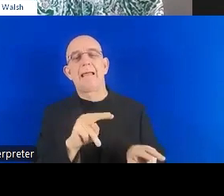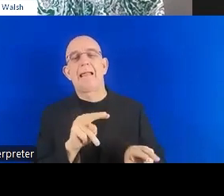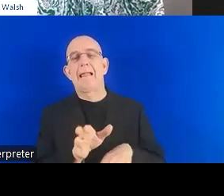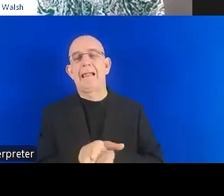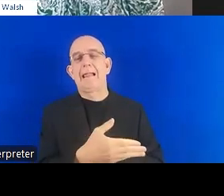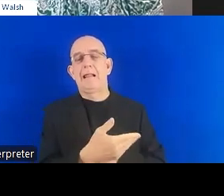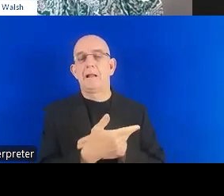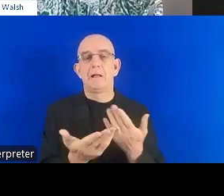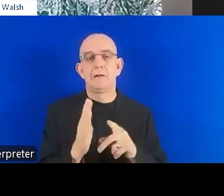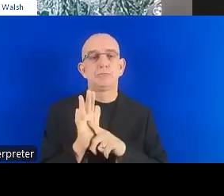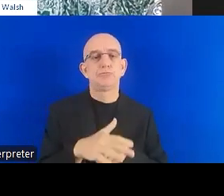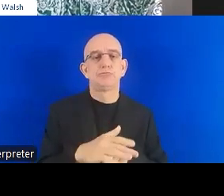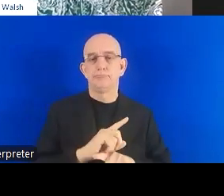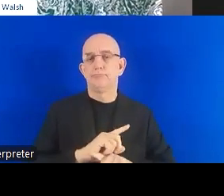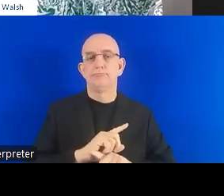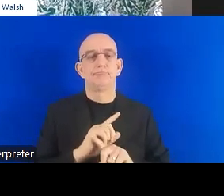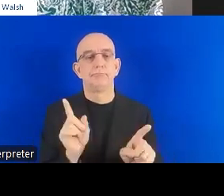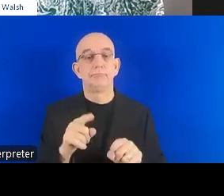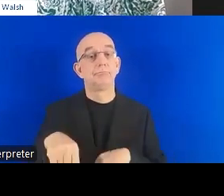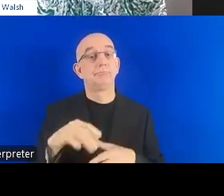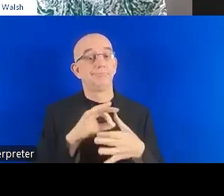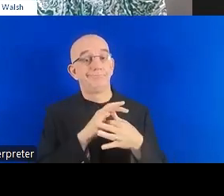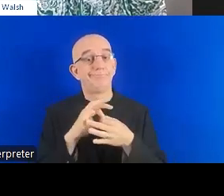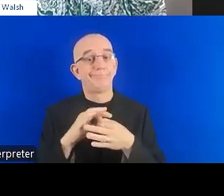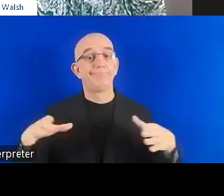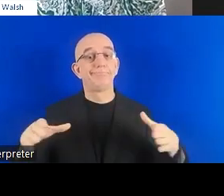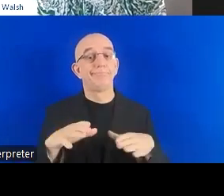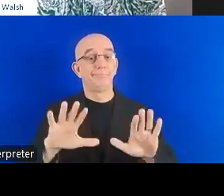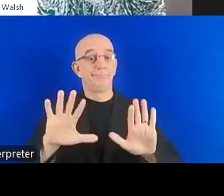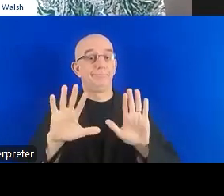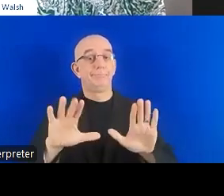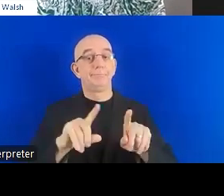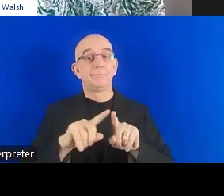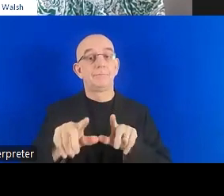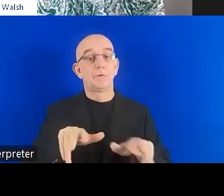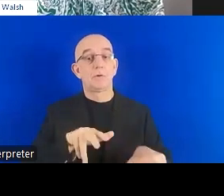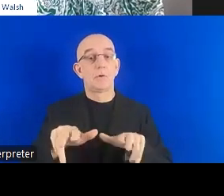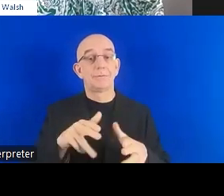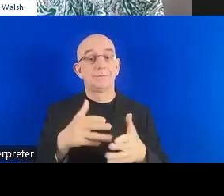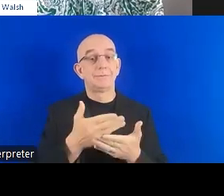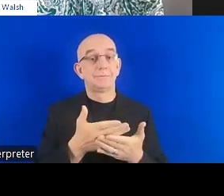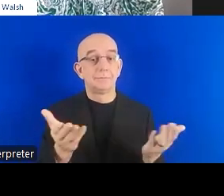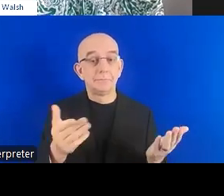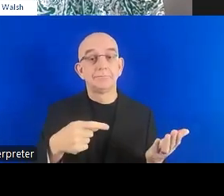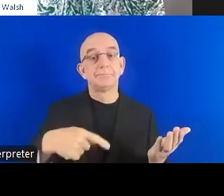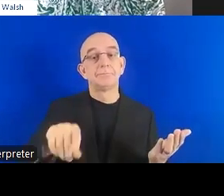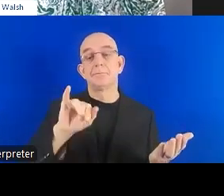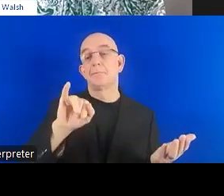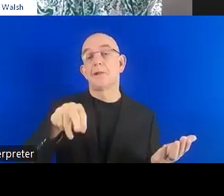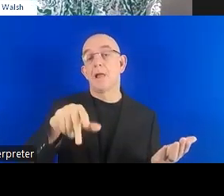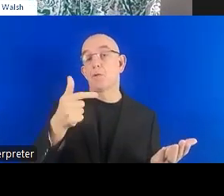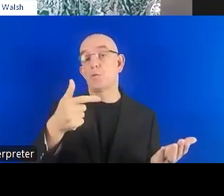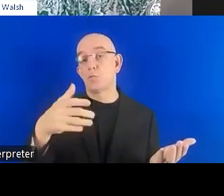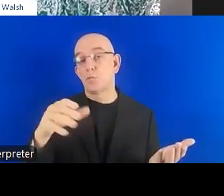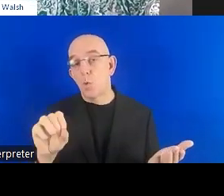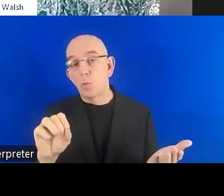INGOs, organizations of persons with disabilities, research institutes, and a social enterprise. When